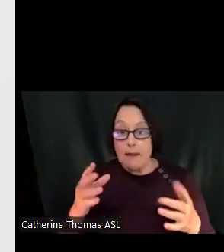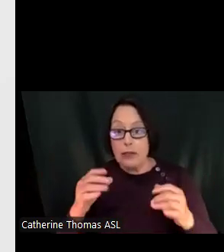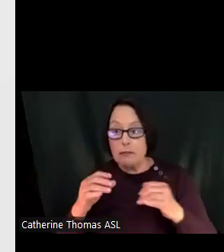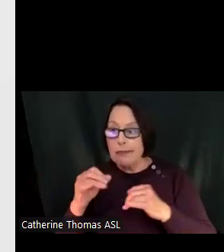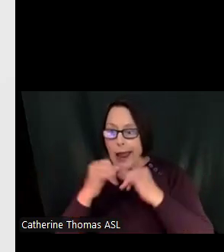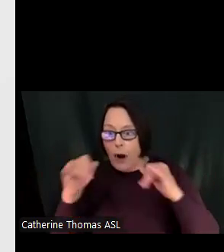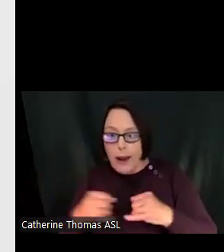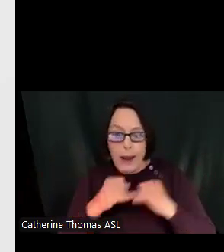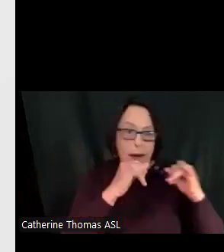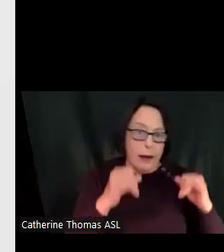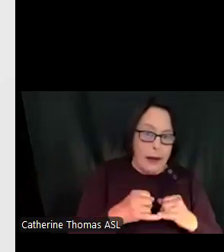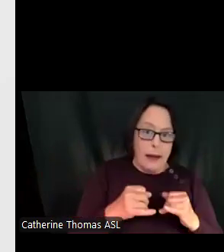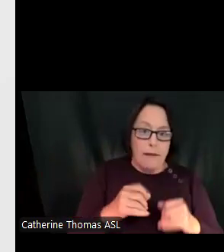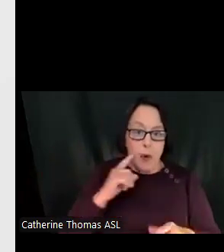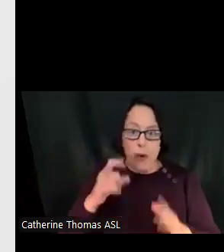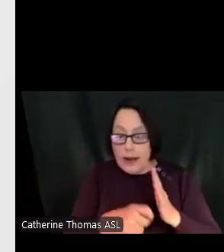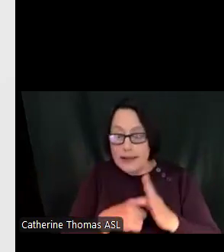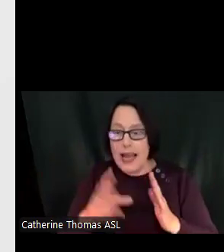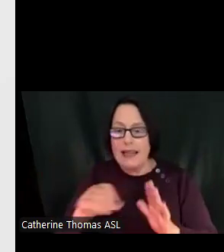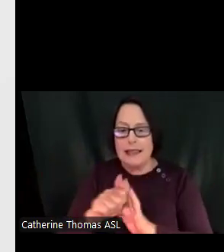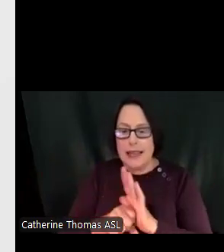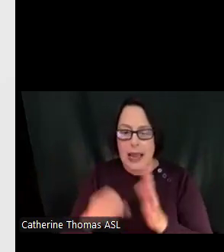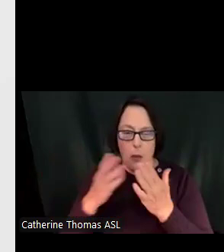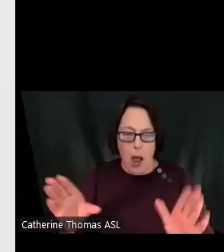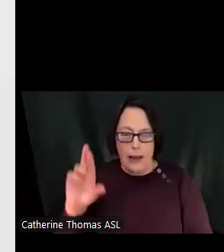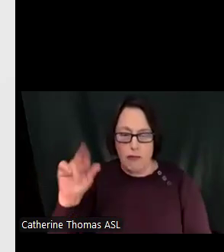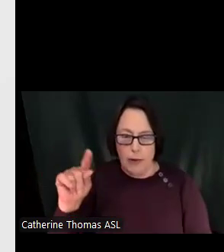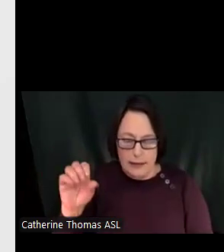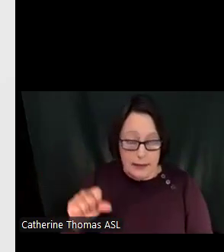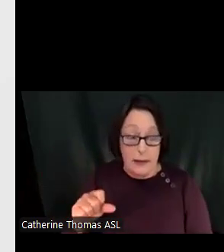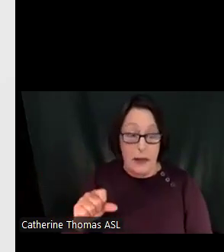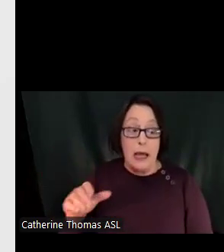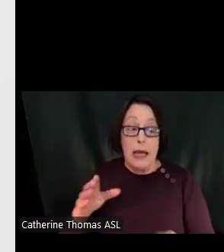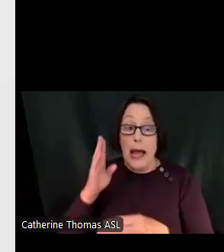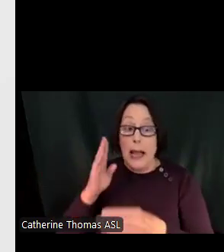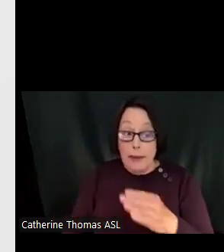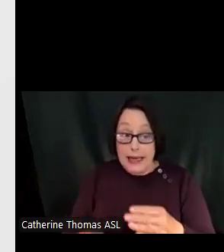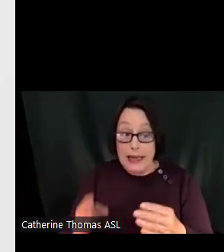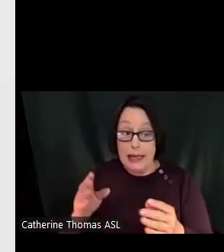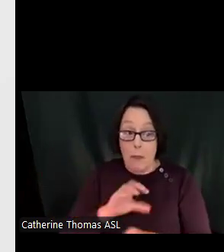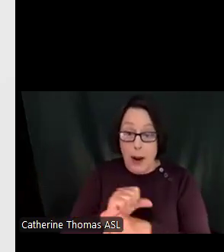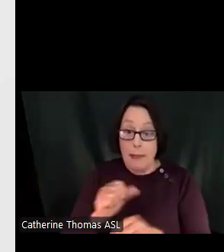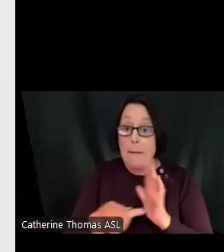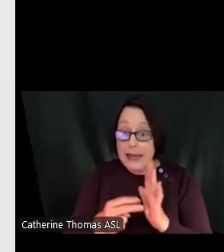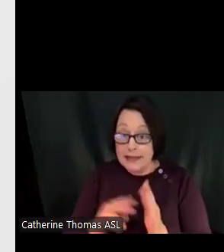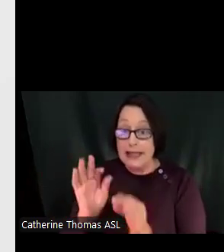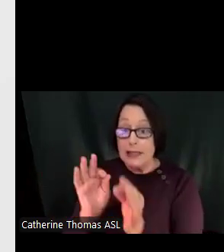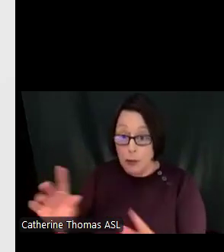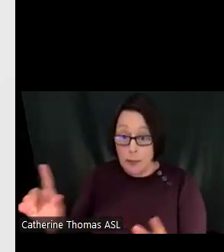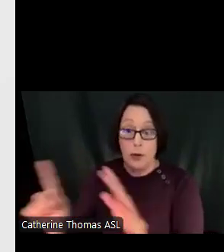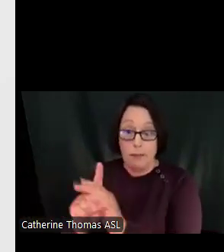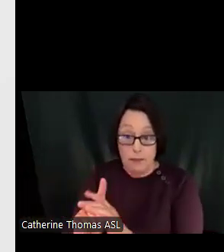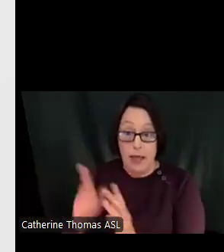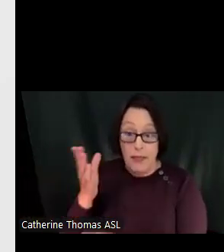well as providing statewide rates. Completed appointment is a request that has been filled by an interpreter, and